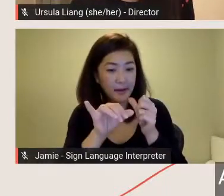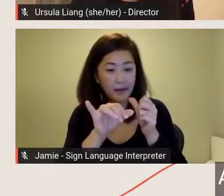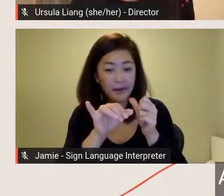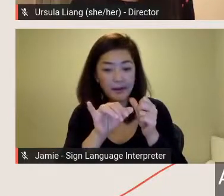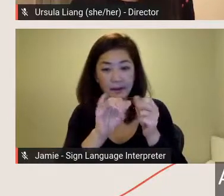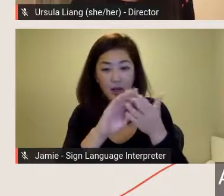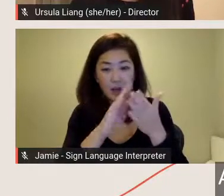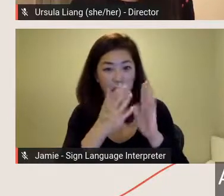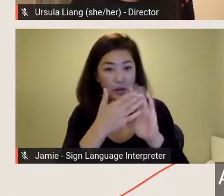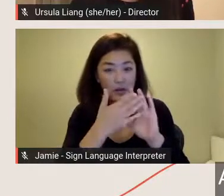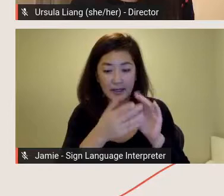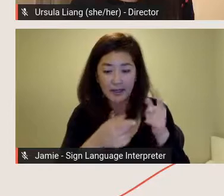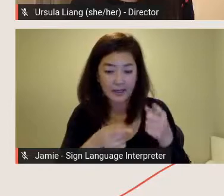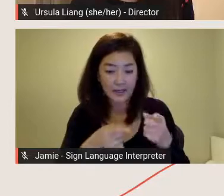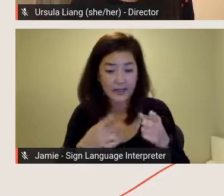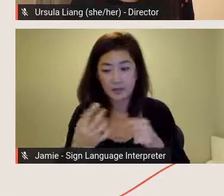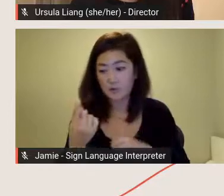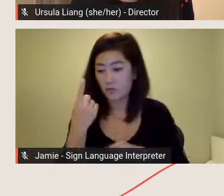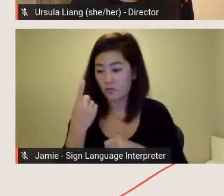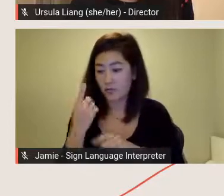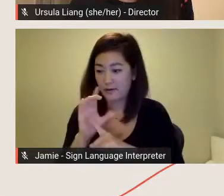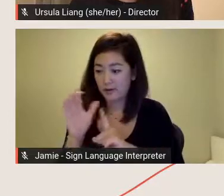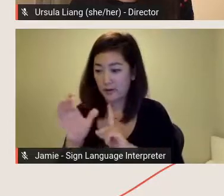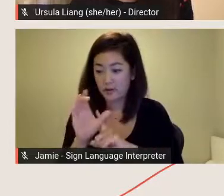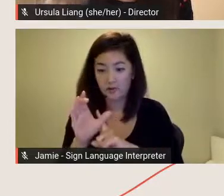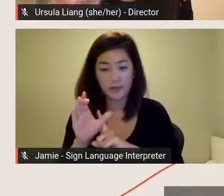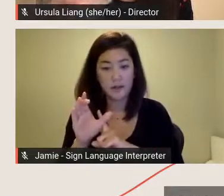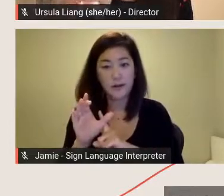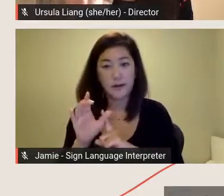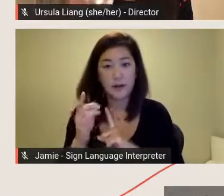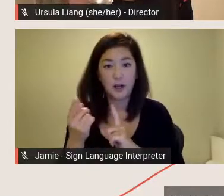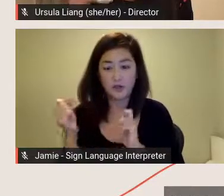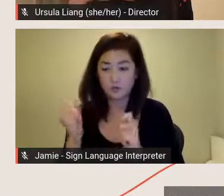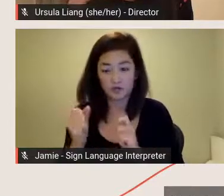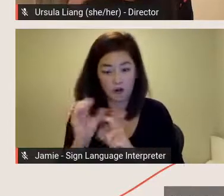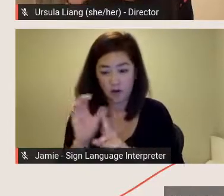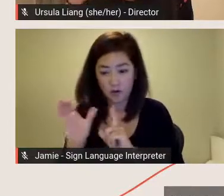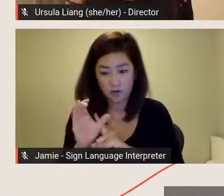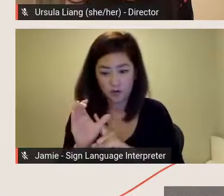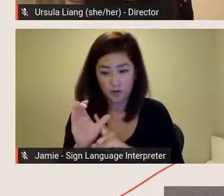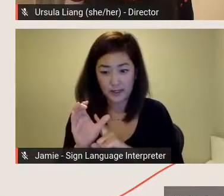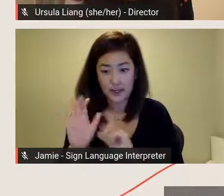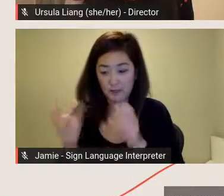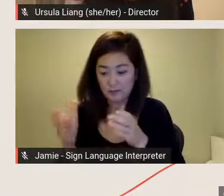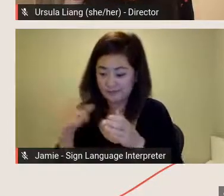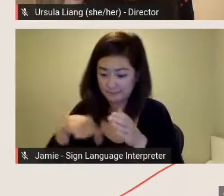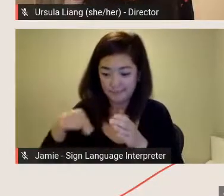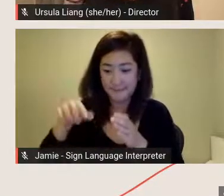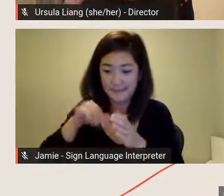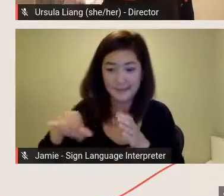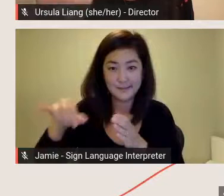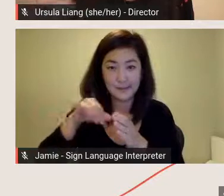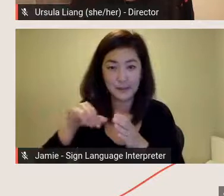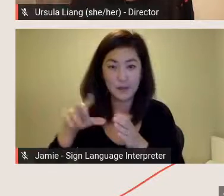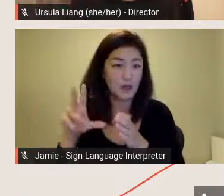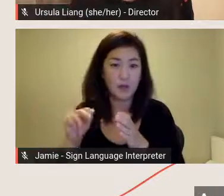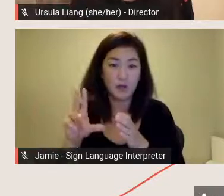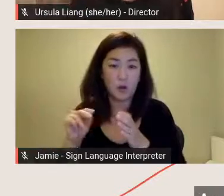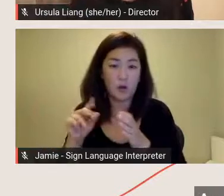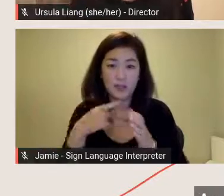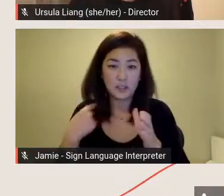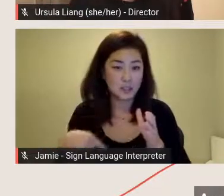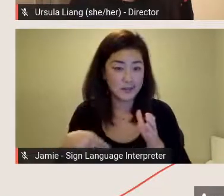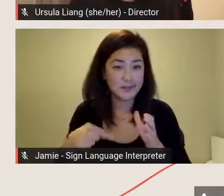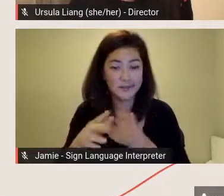a monolithic community. Chinese Americans are not a monolithic community. Even Chinese Americans in New York City is not a monolithic community. And in